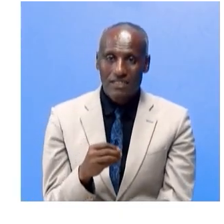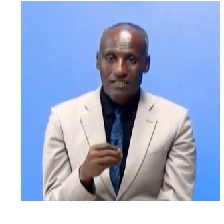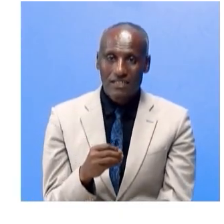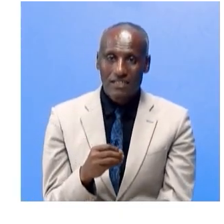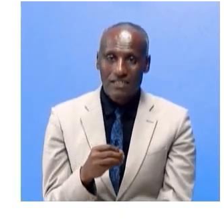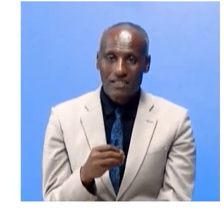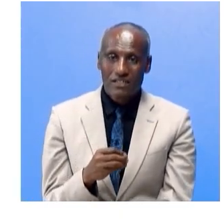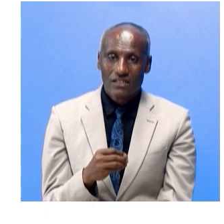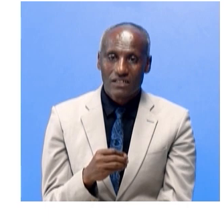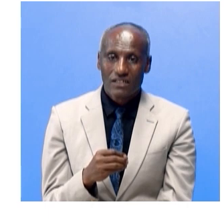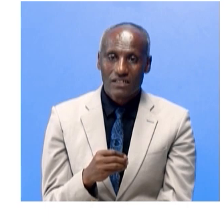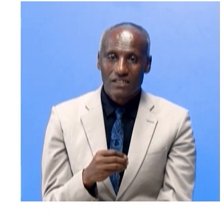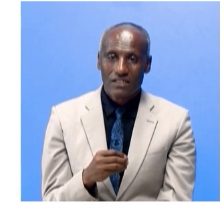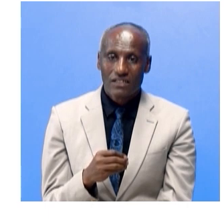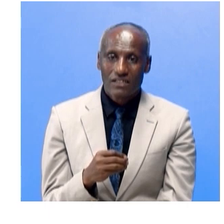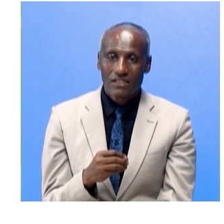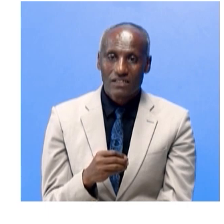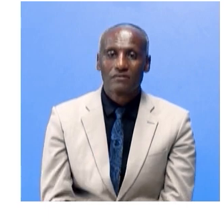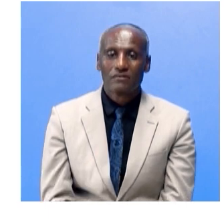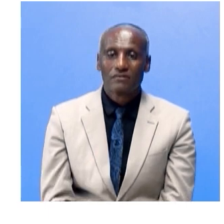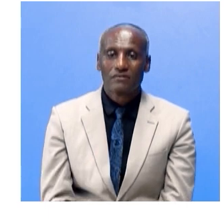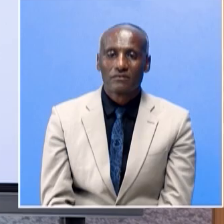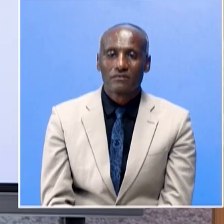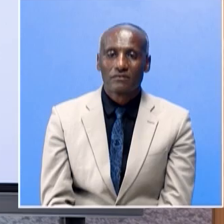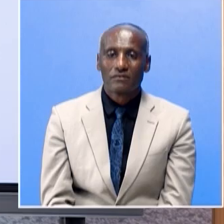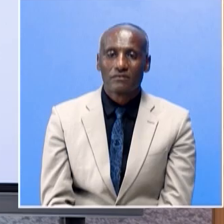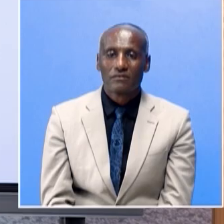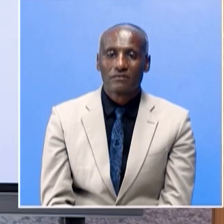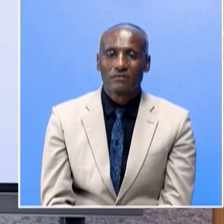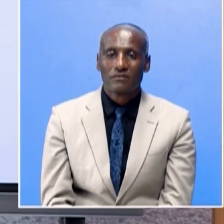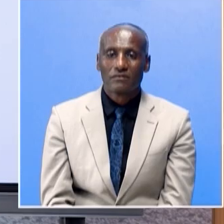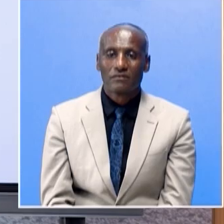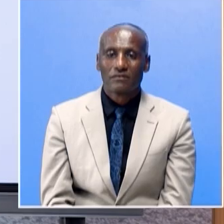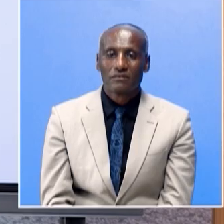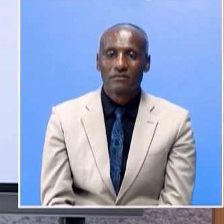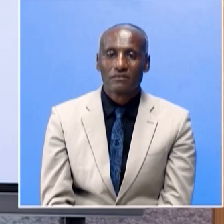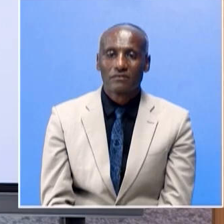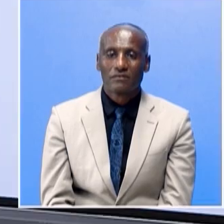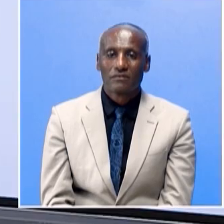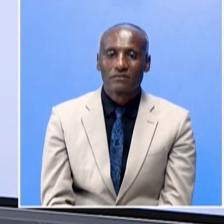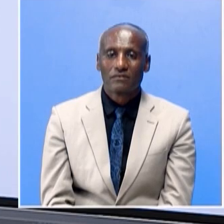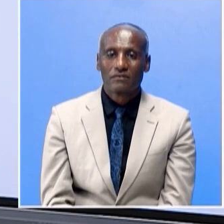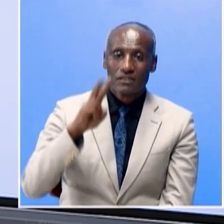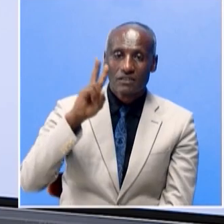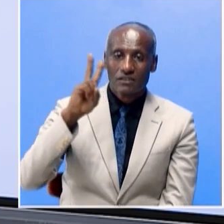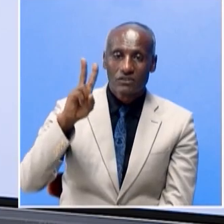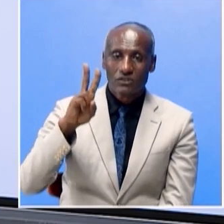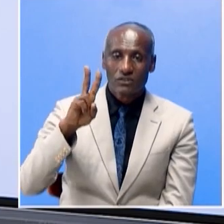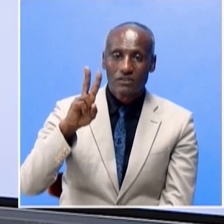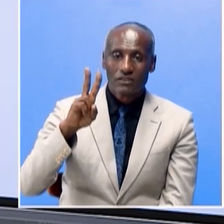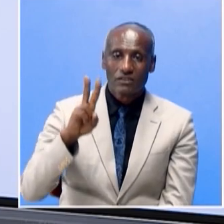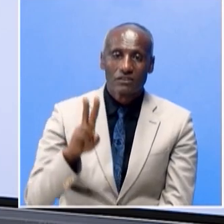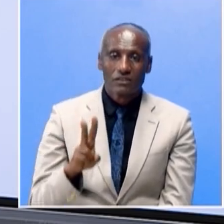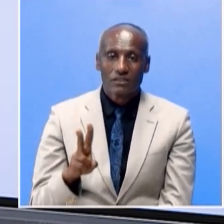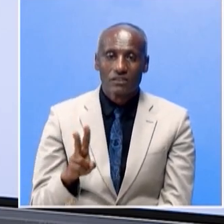that you can do or can't do. Ready? This means you have only 2 minutes to write